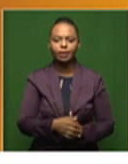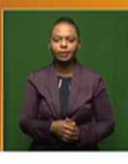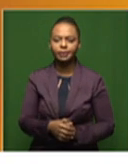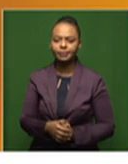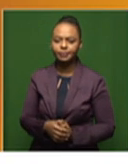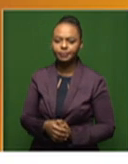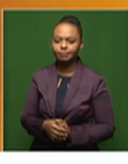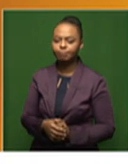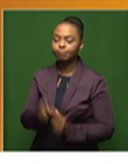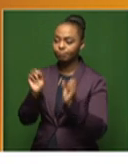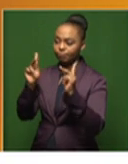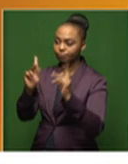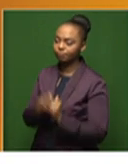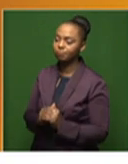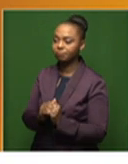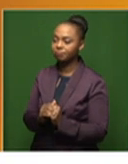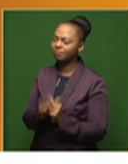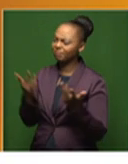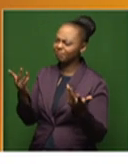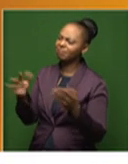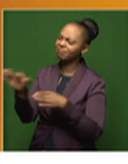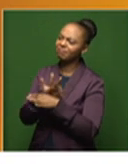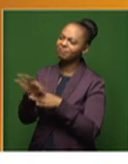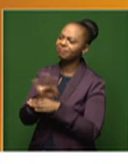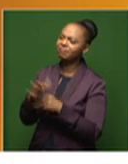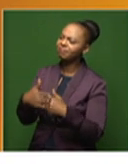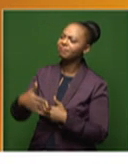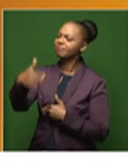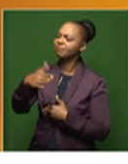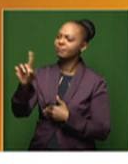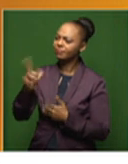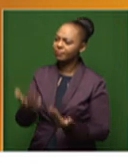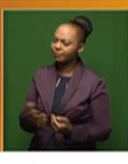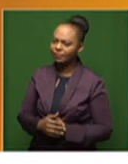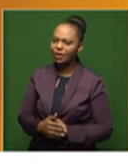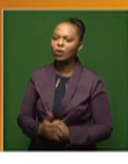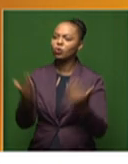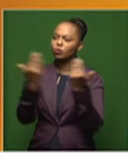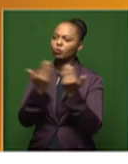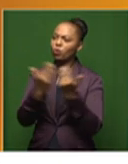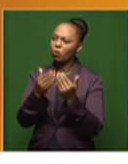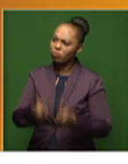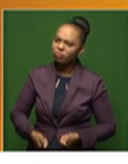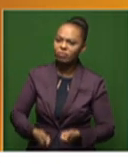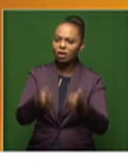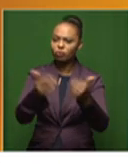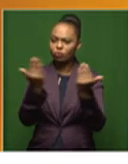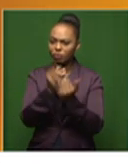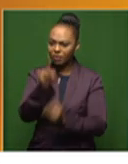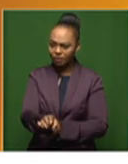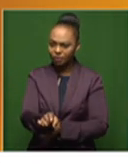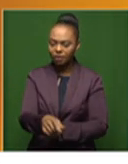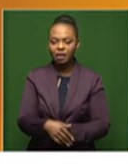So bottom line, what is the way forward? Should children be returning to school? Sakina,